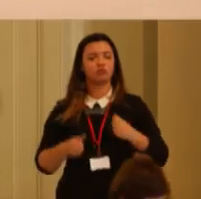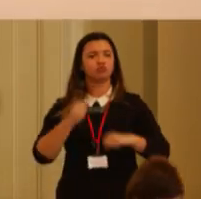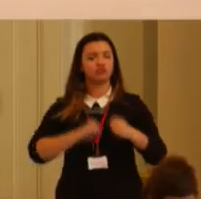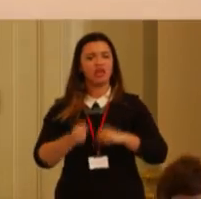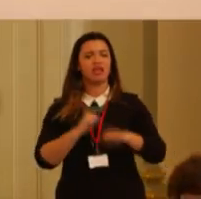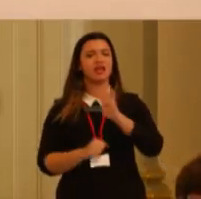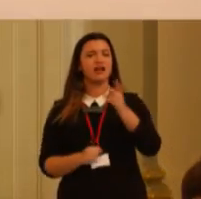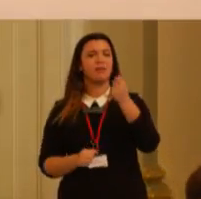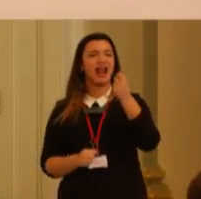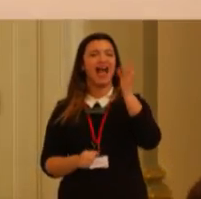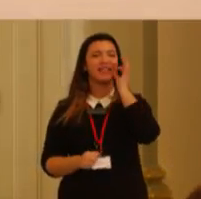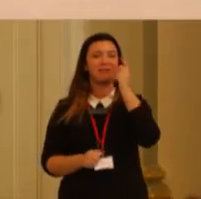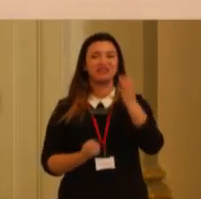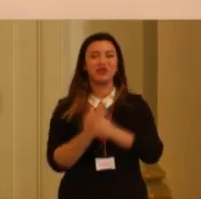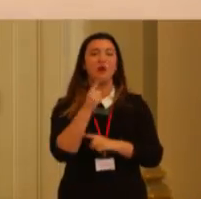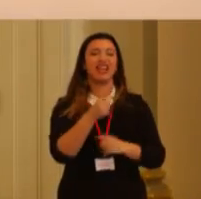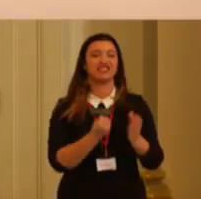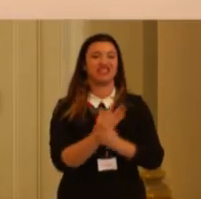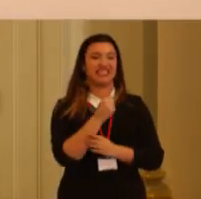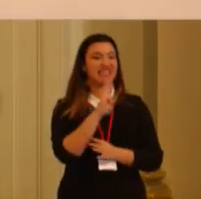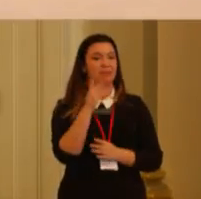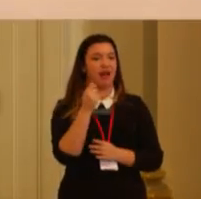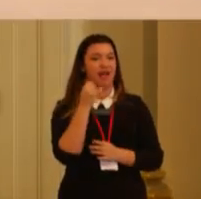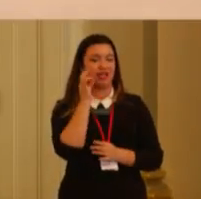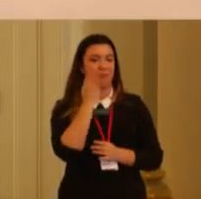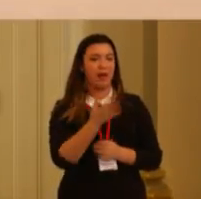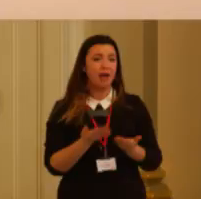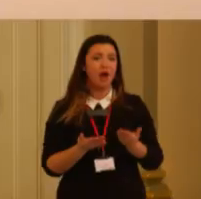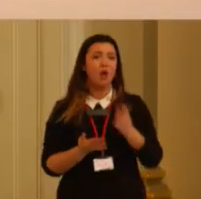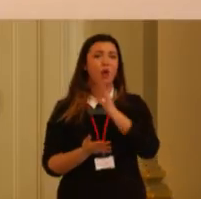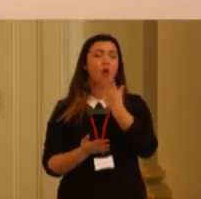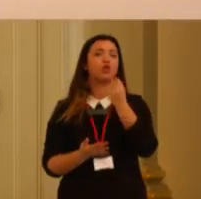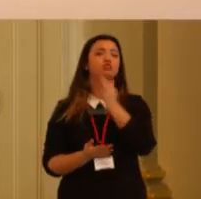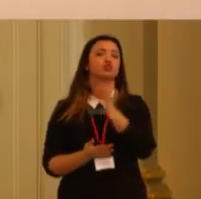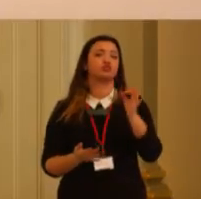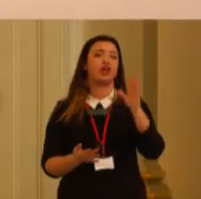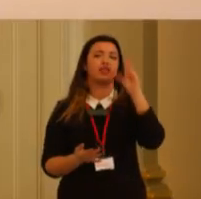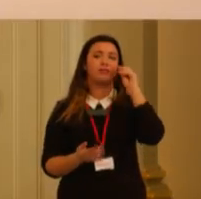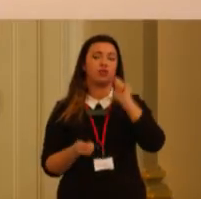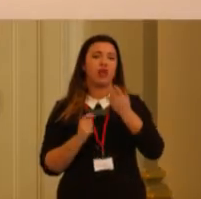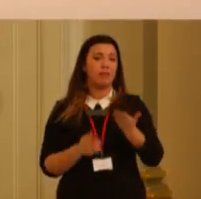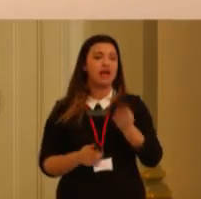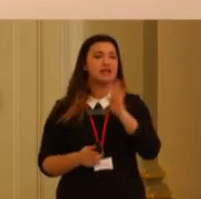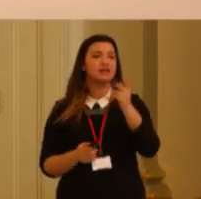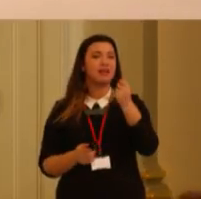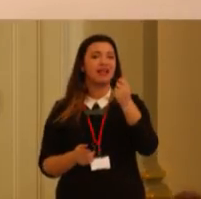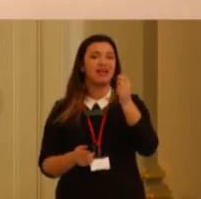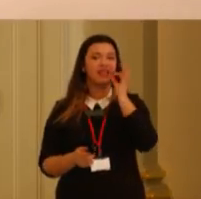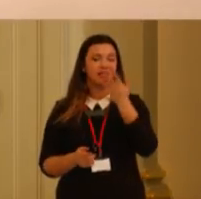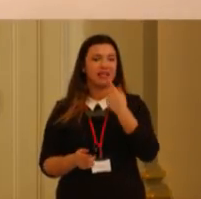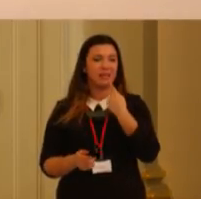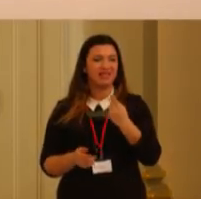with violence. So that effort actually brought along this concept, man worth of